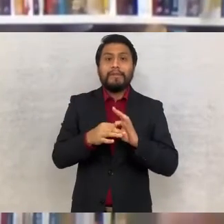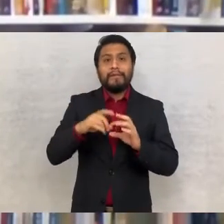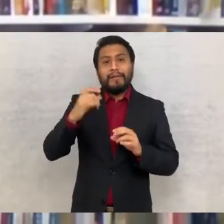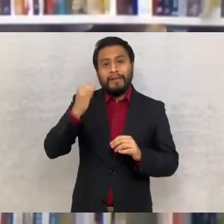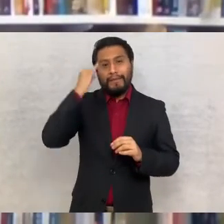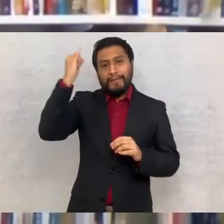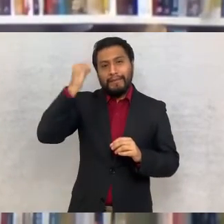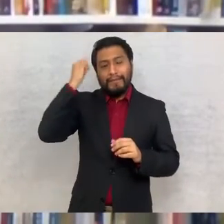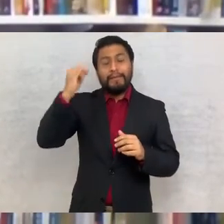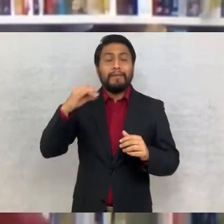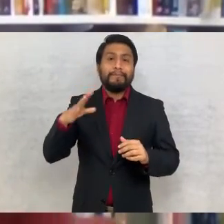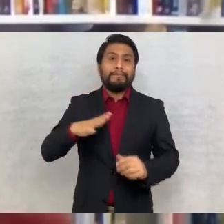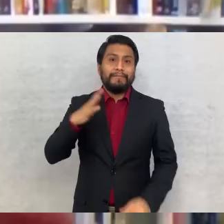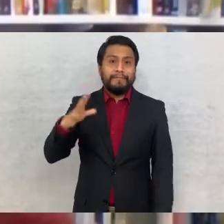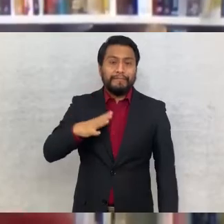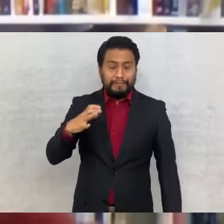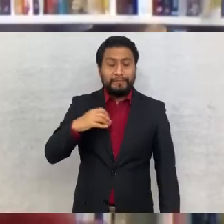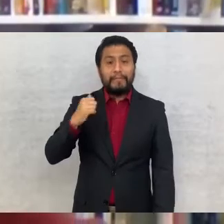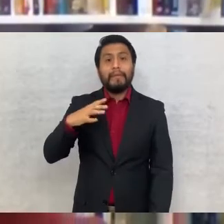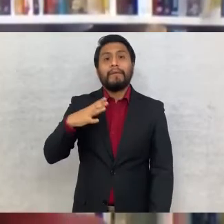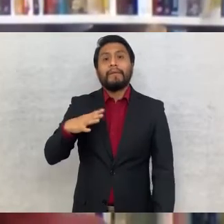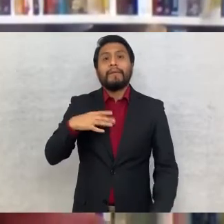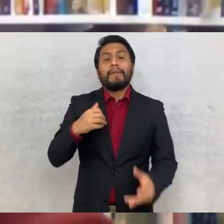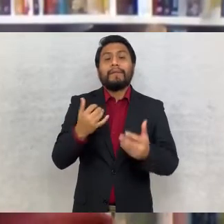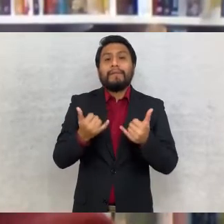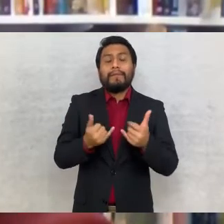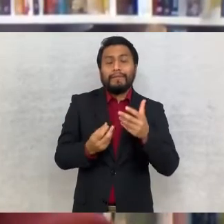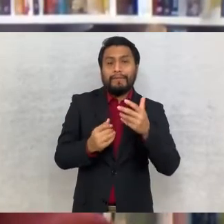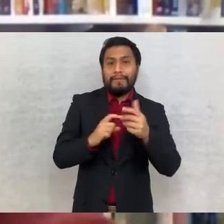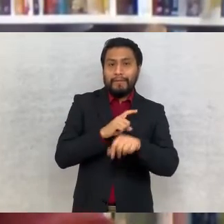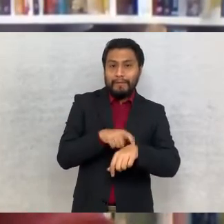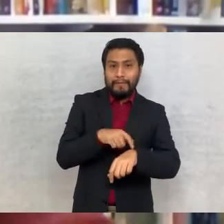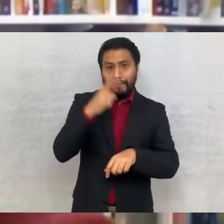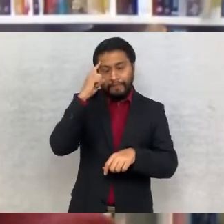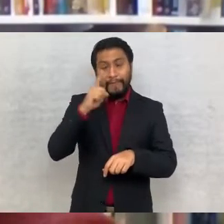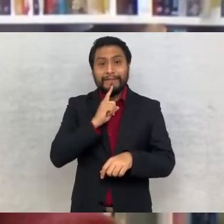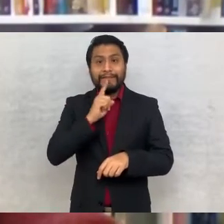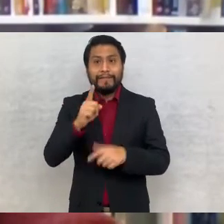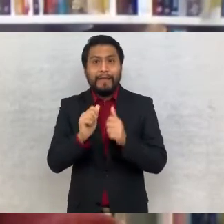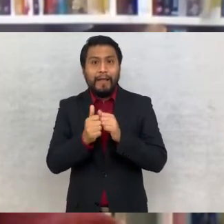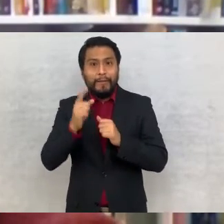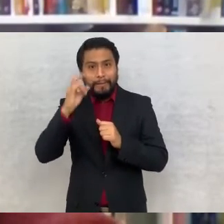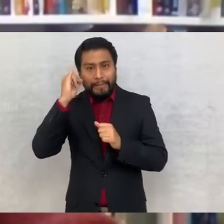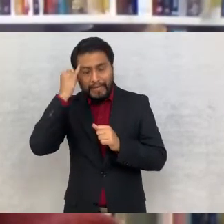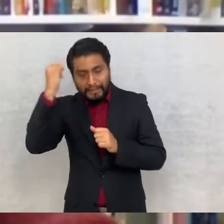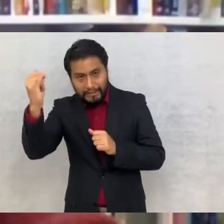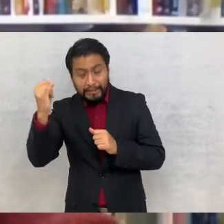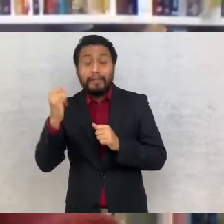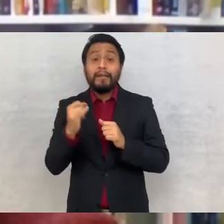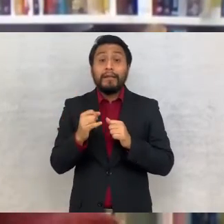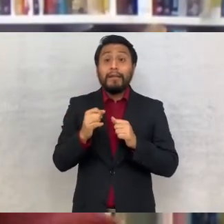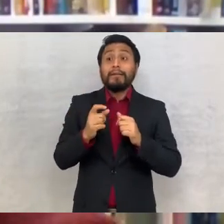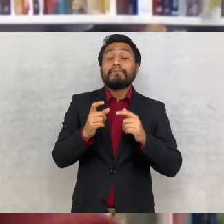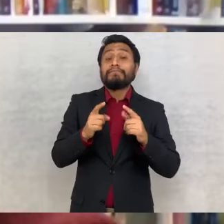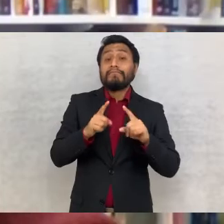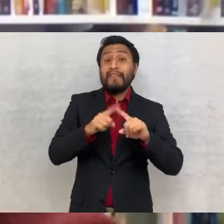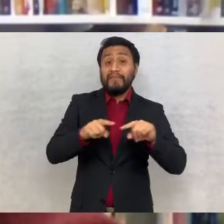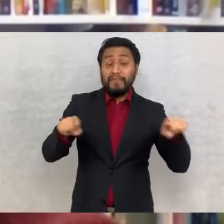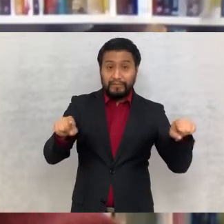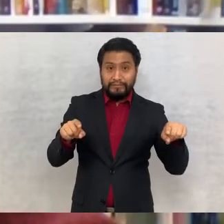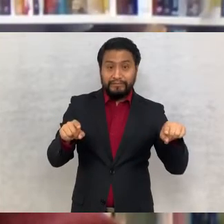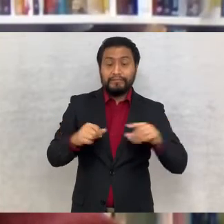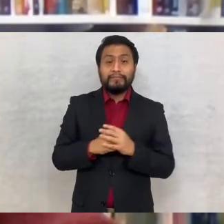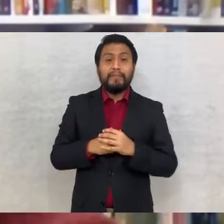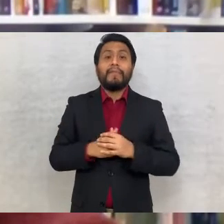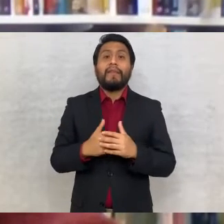that of utopia, created by Thomas More in modern times to describe ways of approaching reality from a shift towards imagination, with the